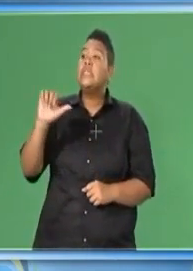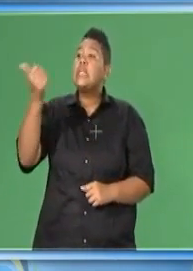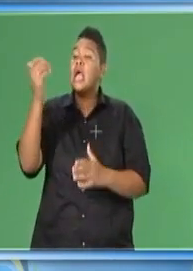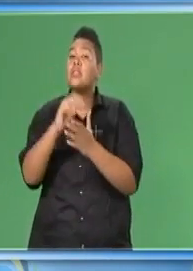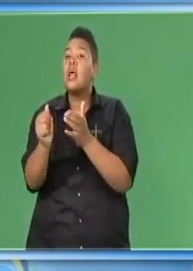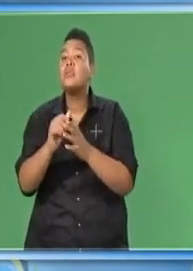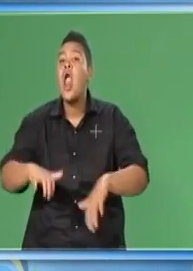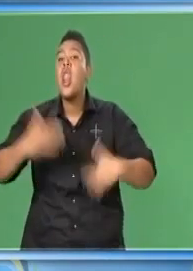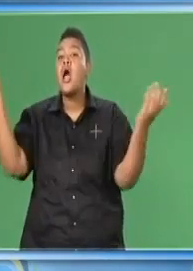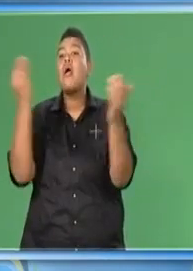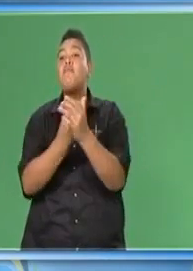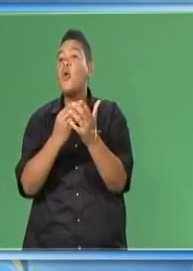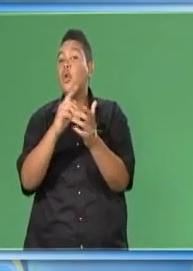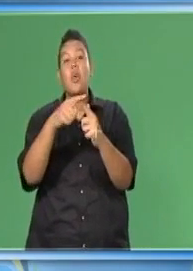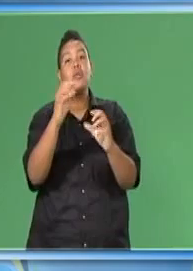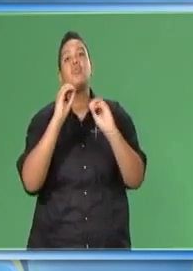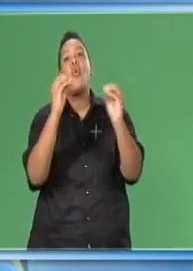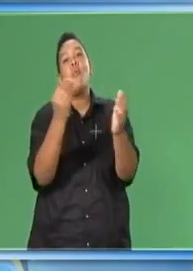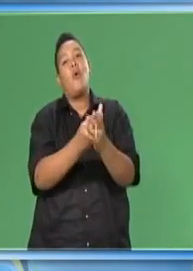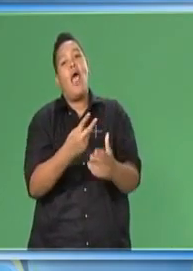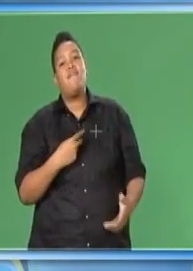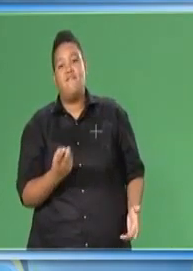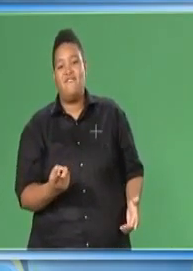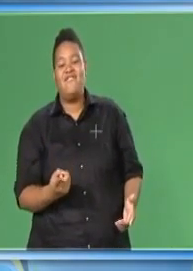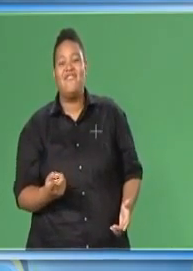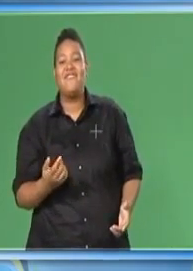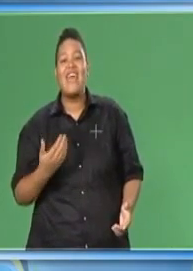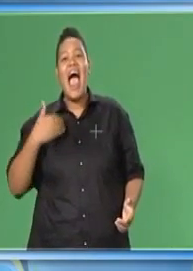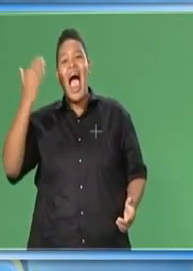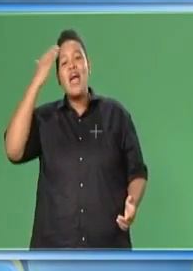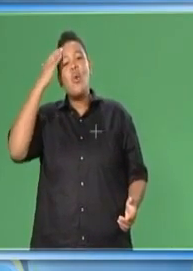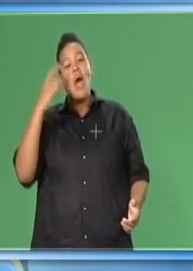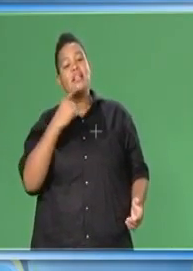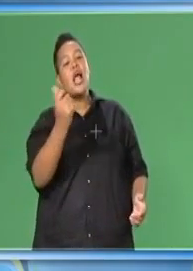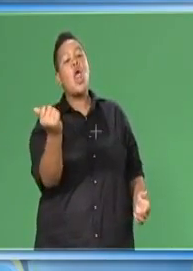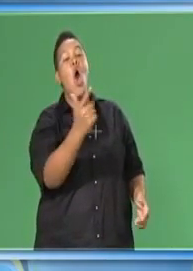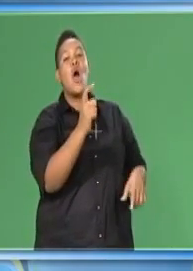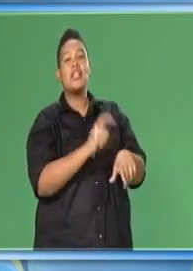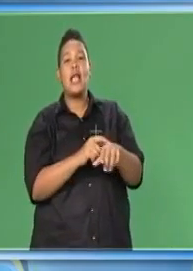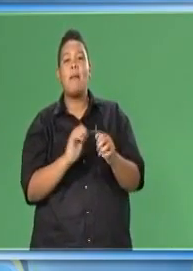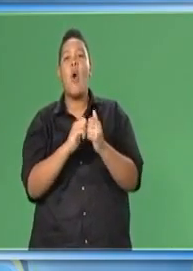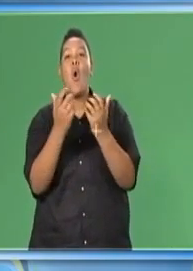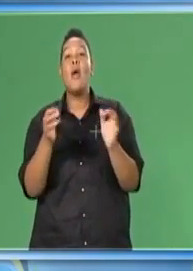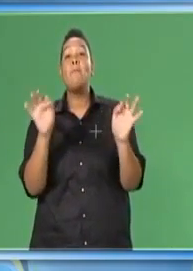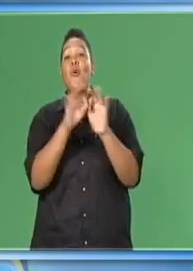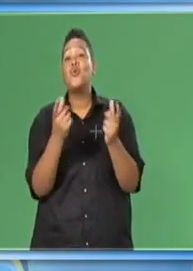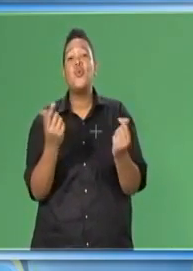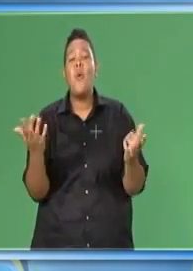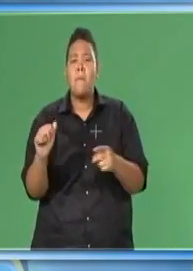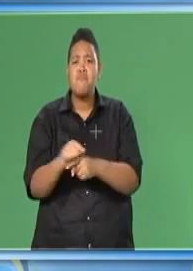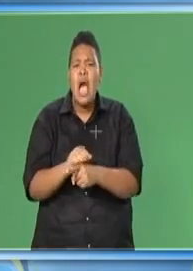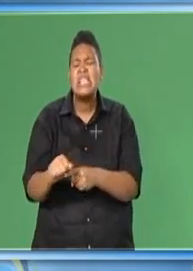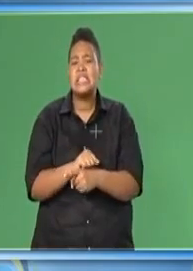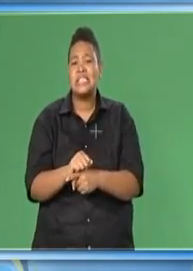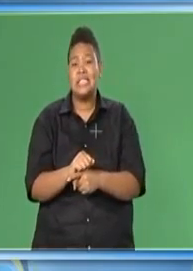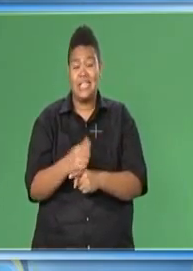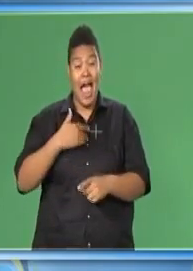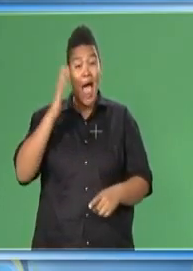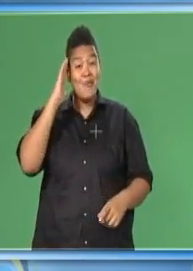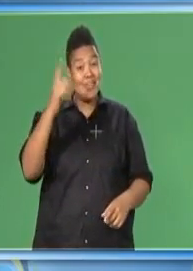heavenly. Joan looks friendly. Joan is a student of my school. The verb to